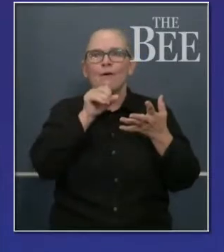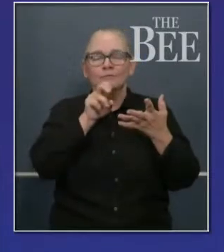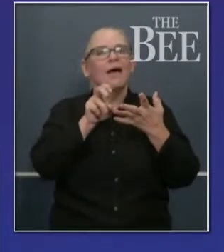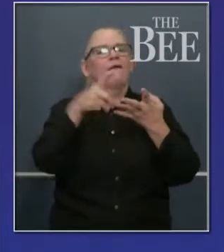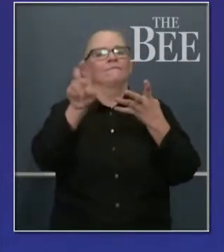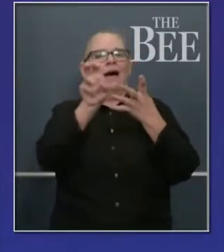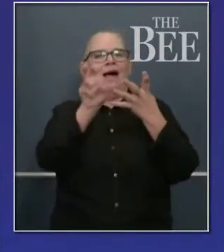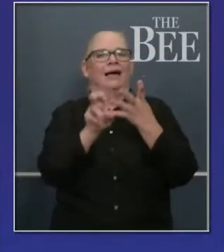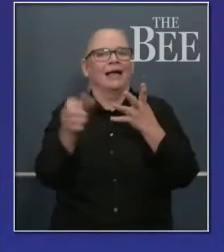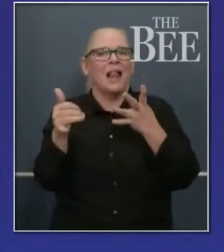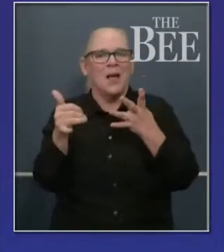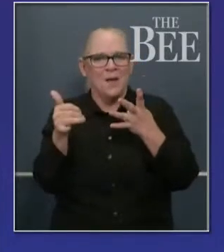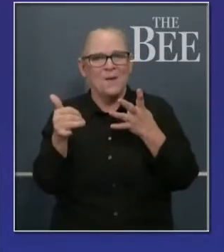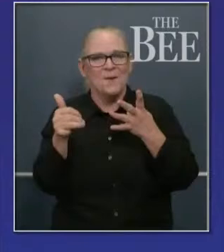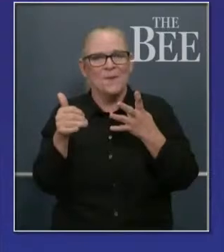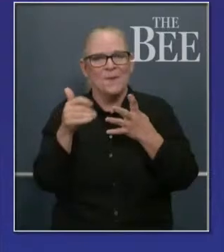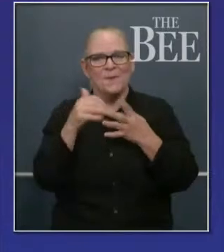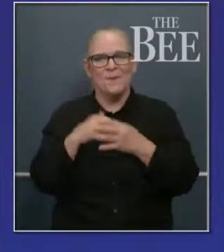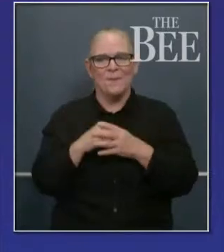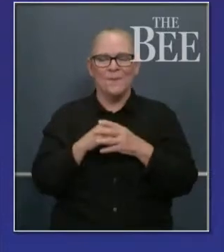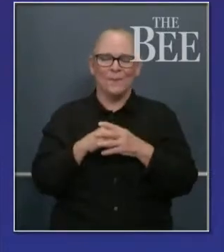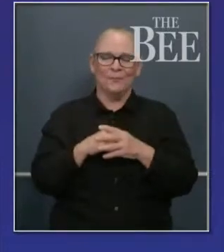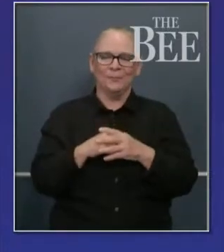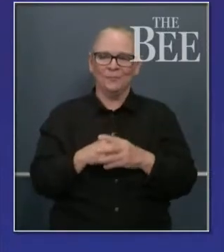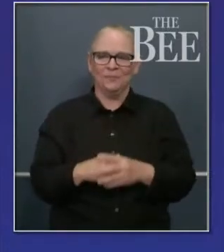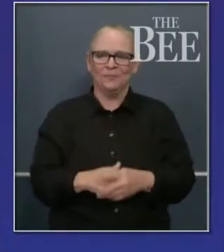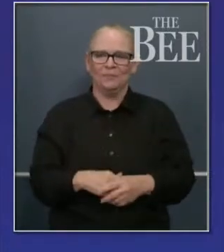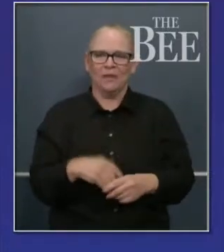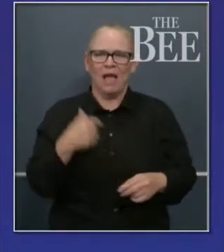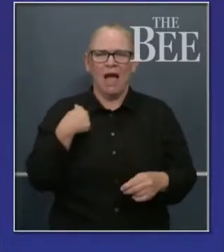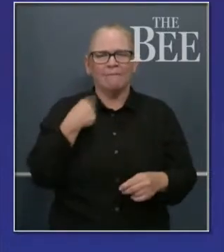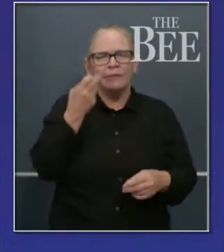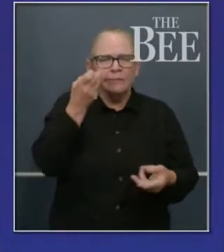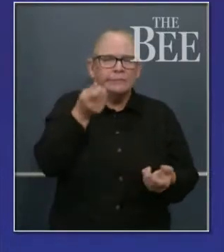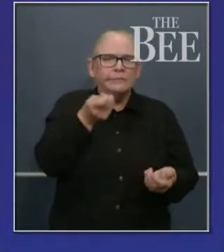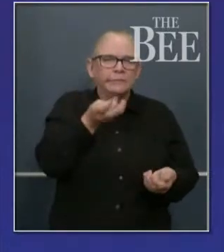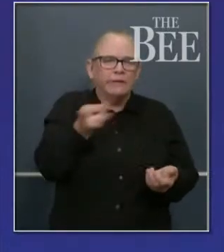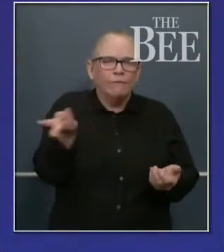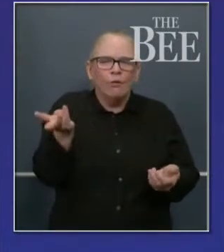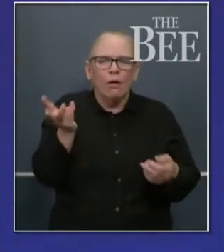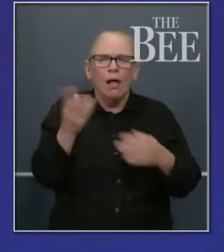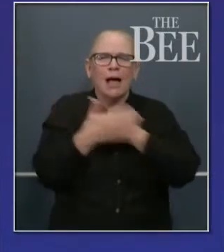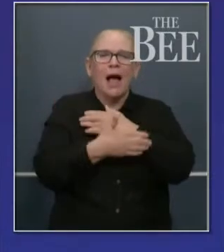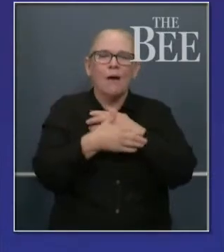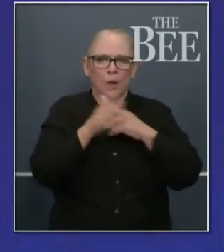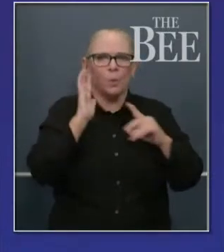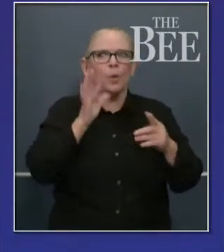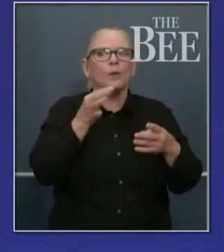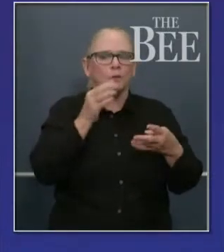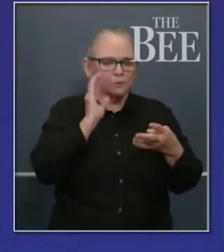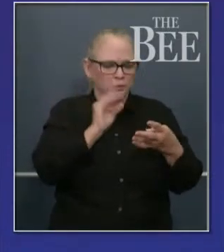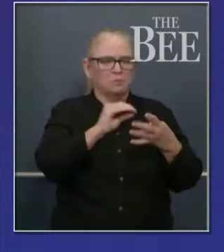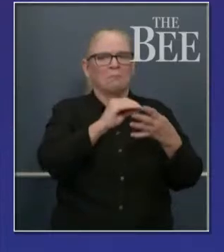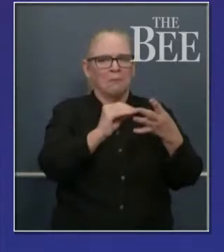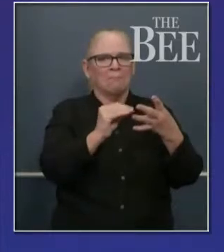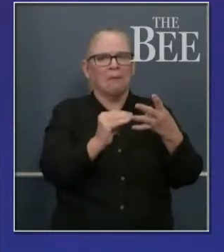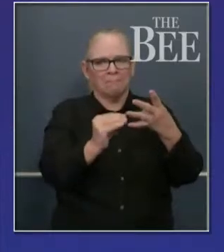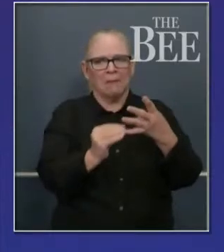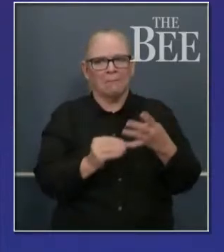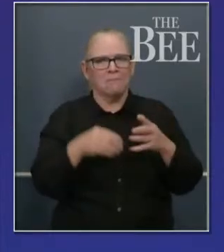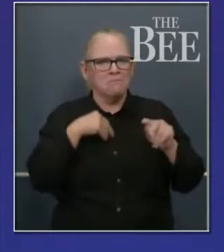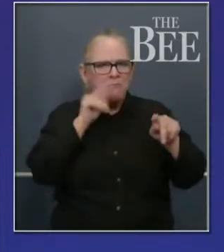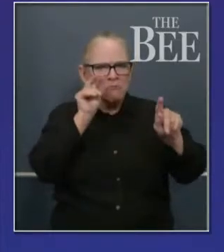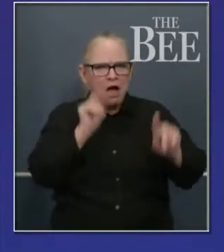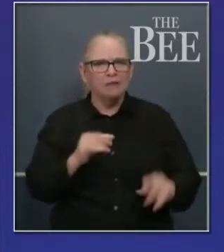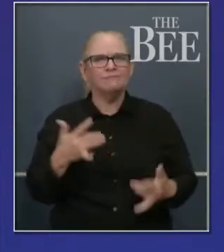close conversations with a number of counties that may be making that transition based on the consistency of their data. So we'll be updating